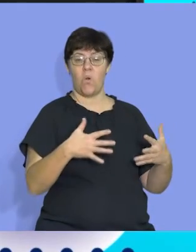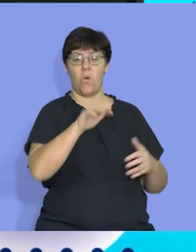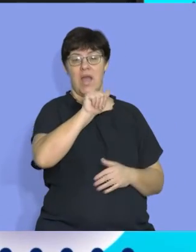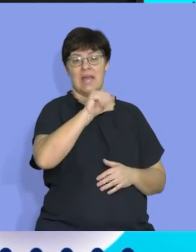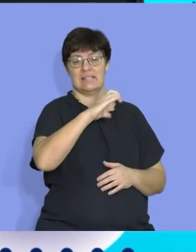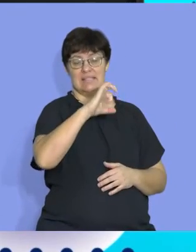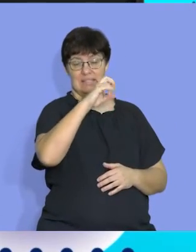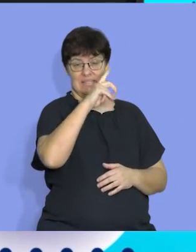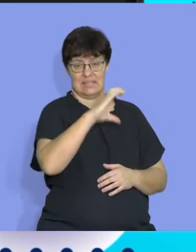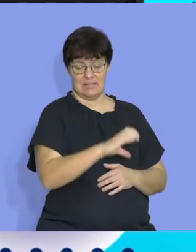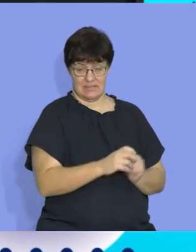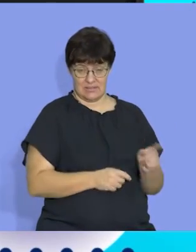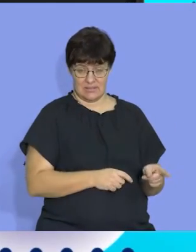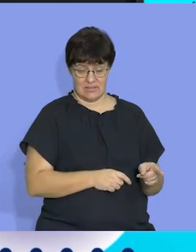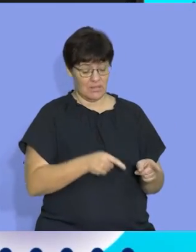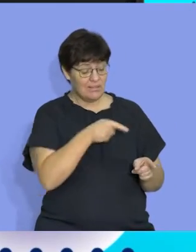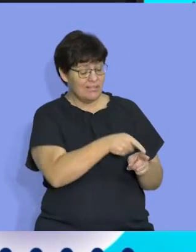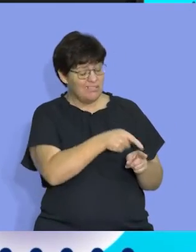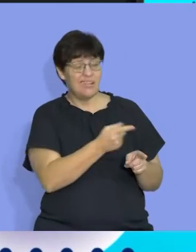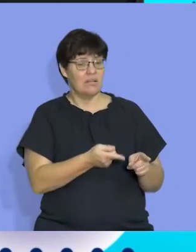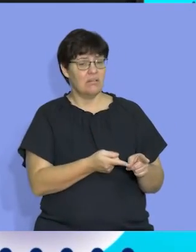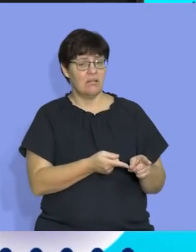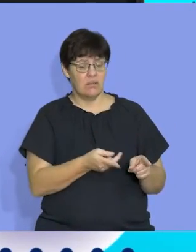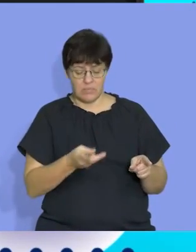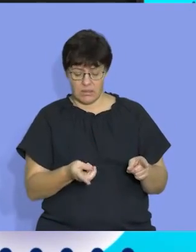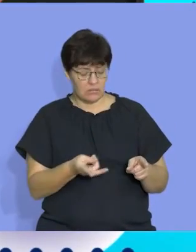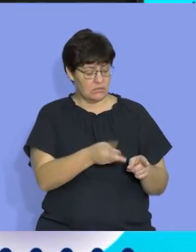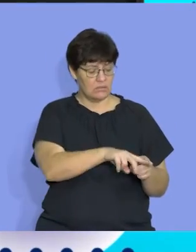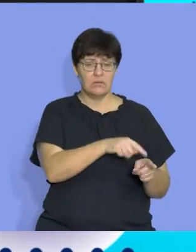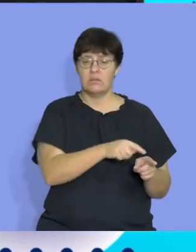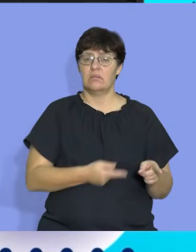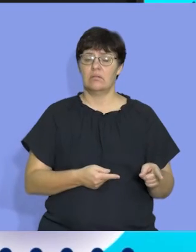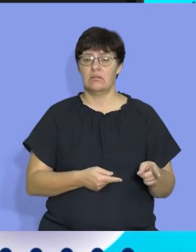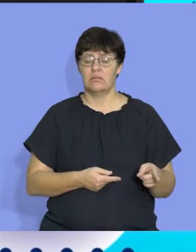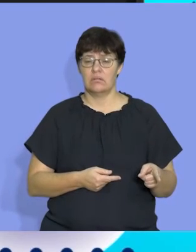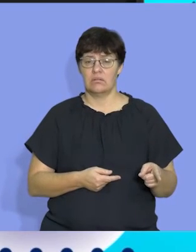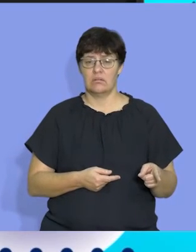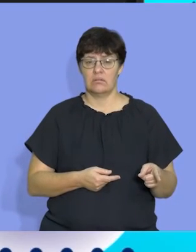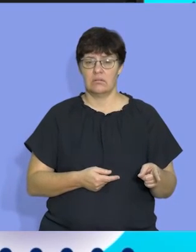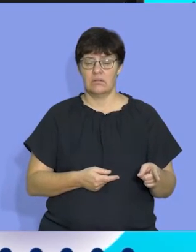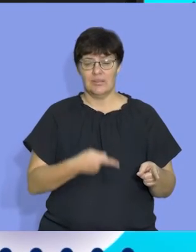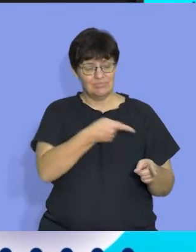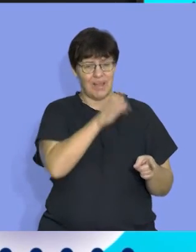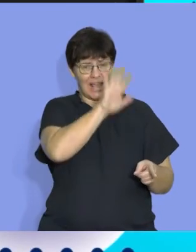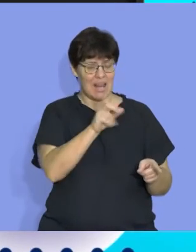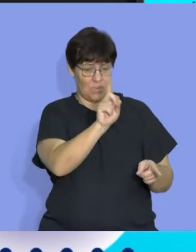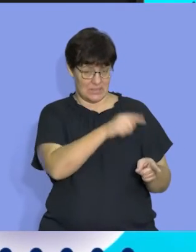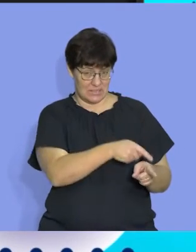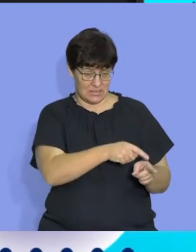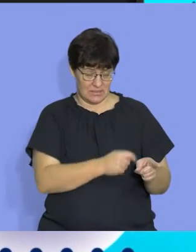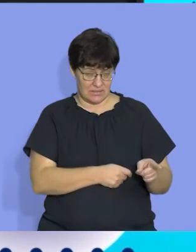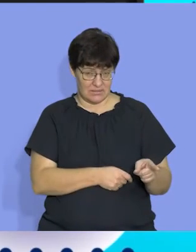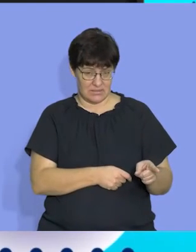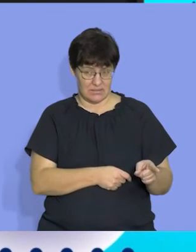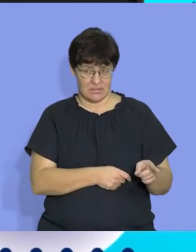question is, what color is bromothiamol blue is change in terms of, a strong acid? So we understand